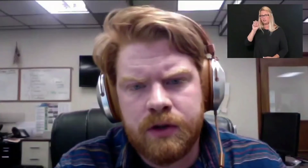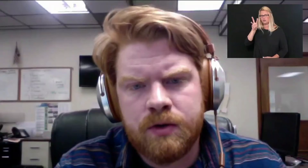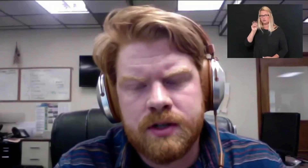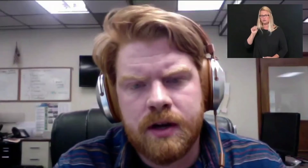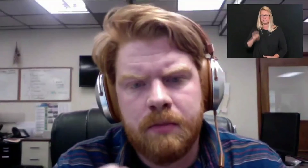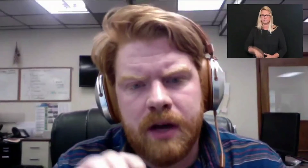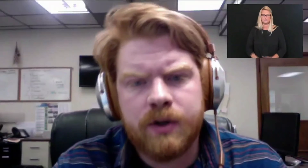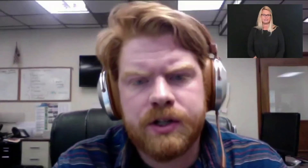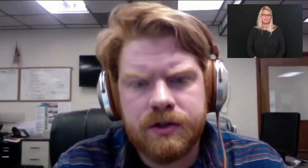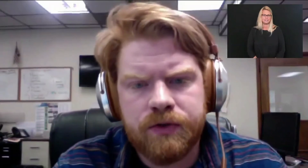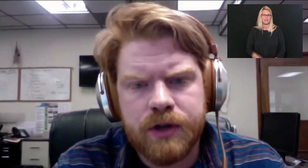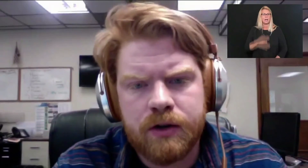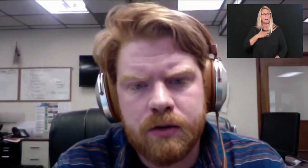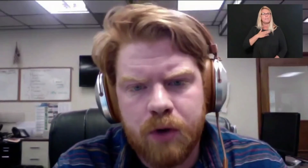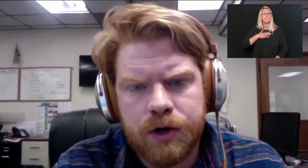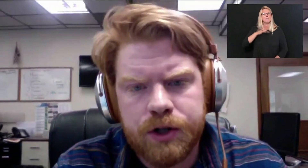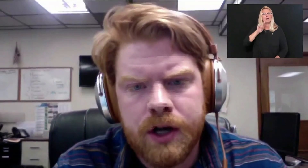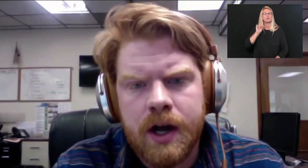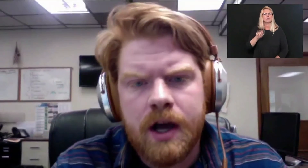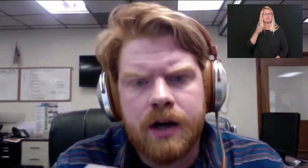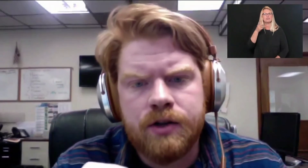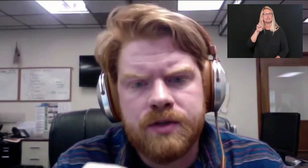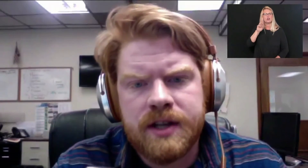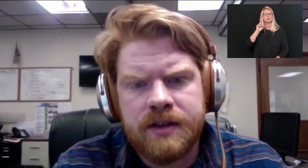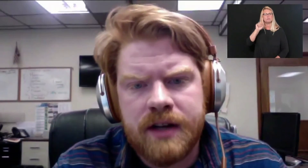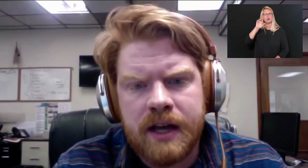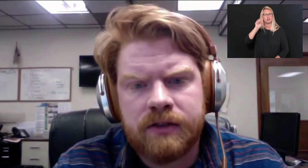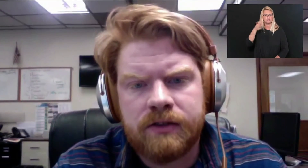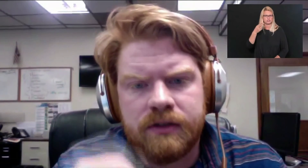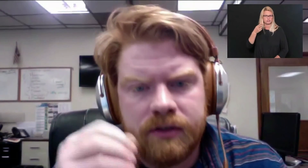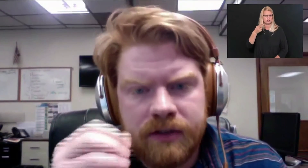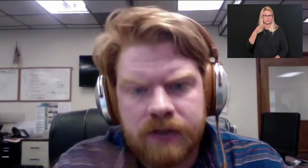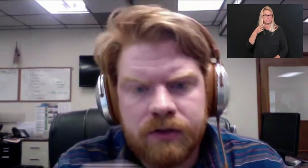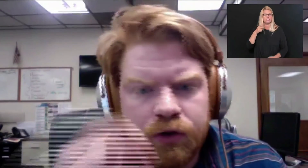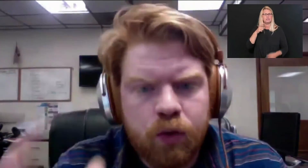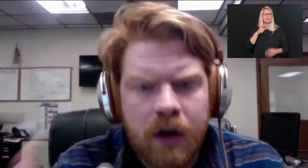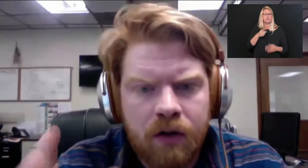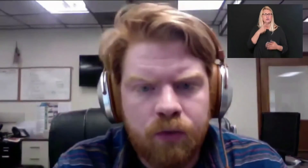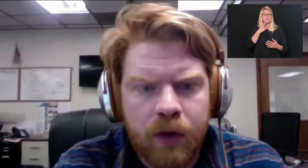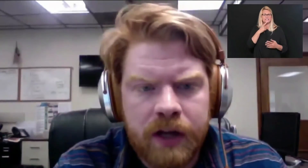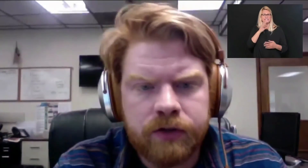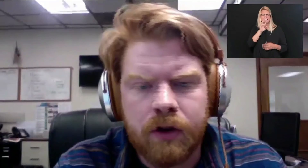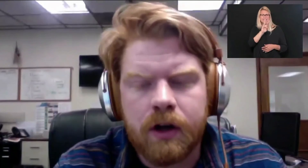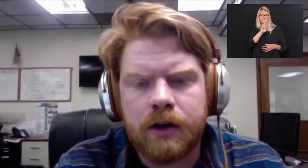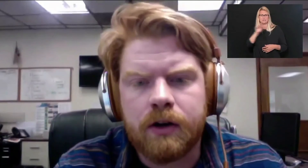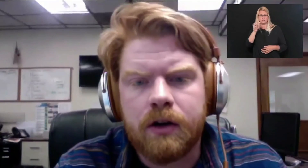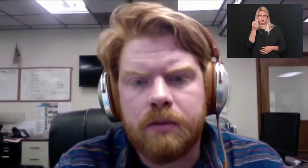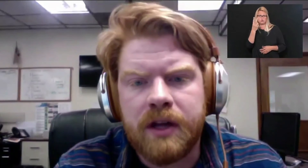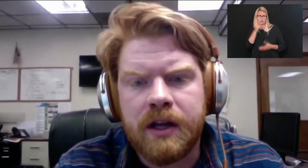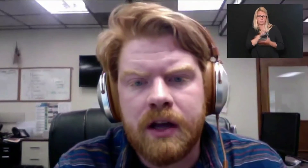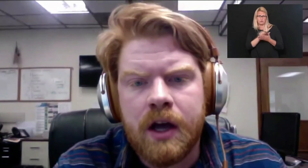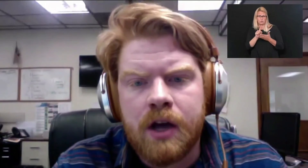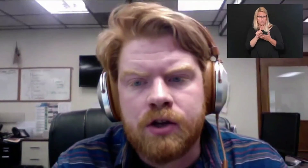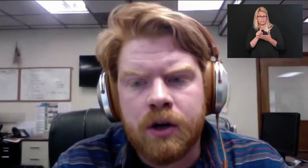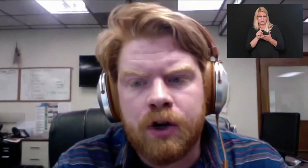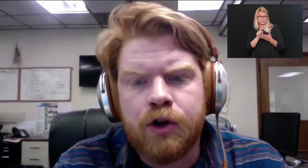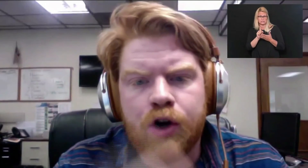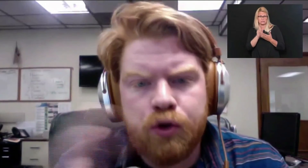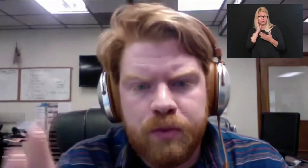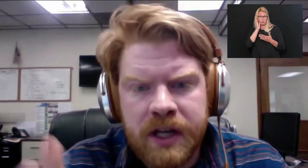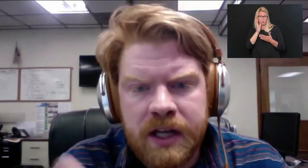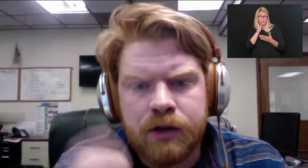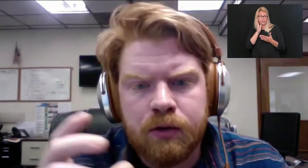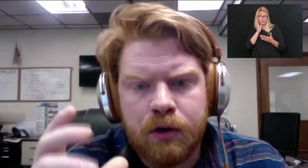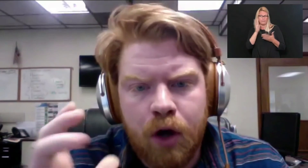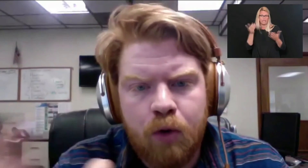WV news. Uh, my question is for Dr. Marsh. Uh, you said the next six to 12 weeks are kind of going to be, you know, a